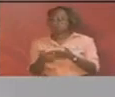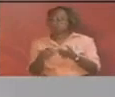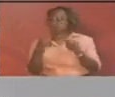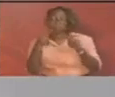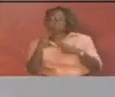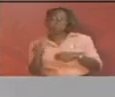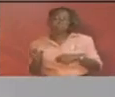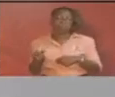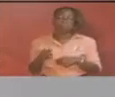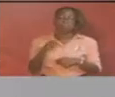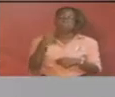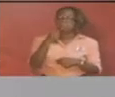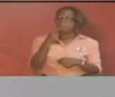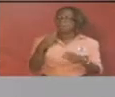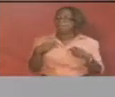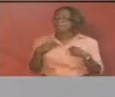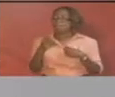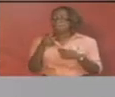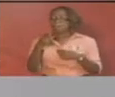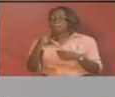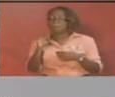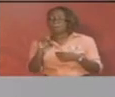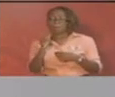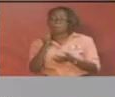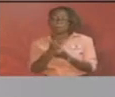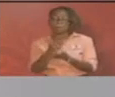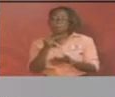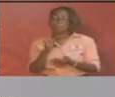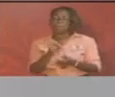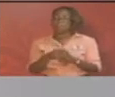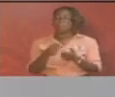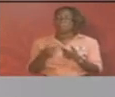Thank you very much. And we go to TV6, please.